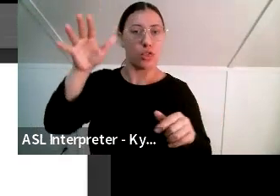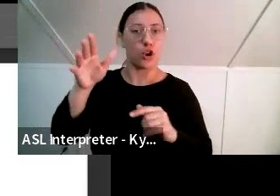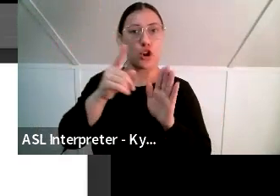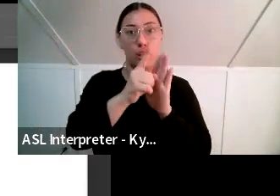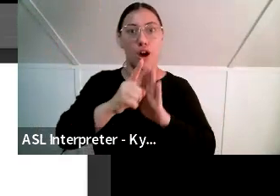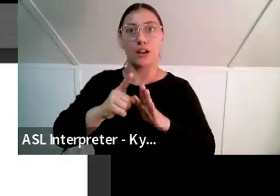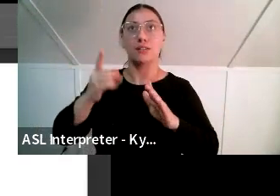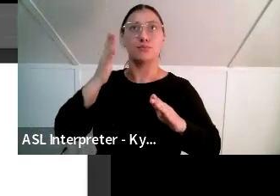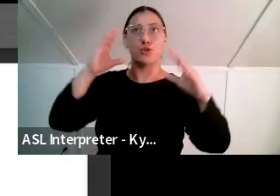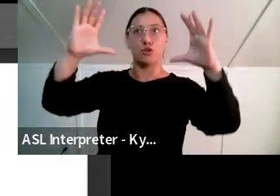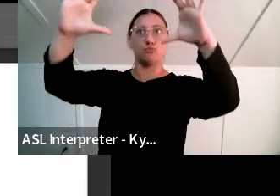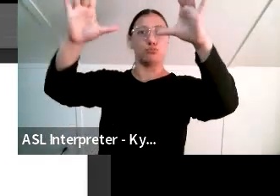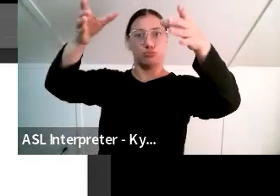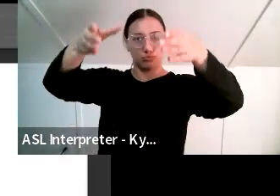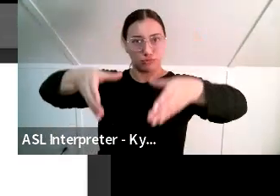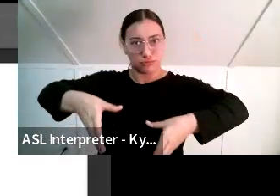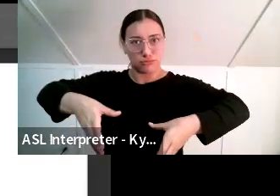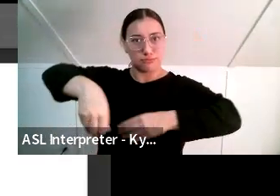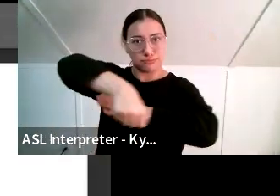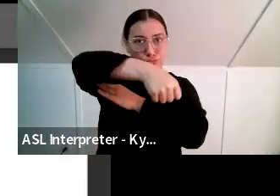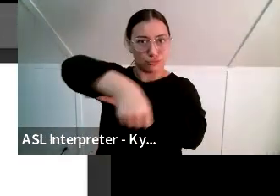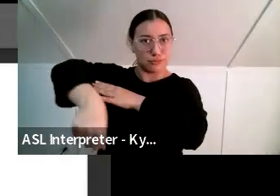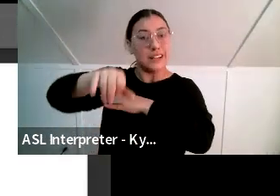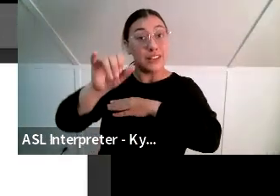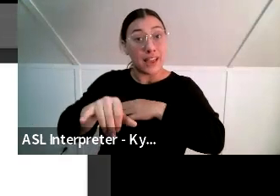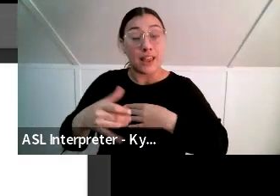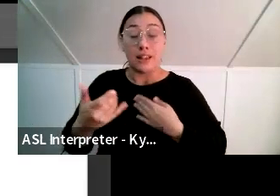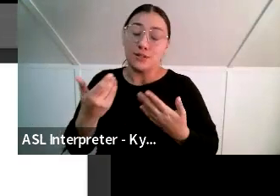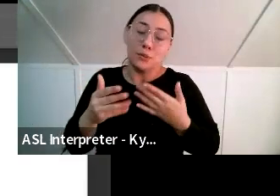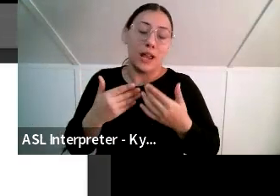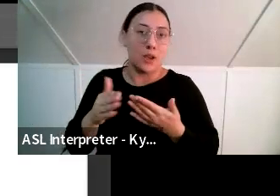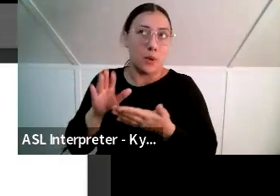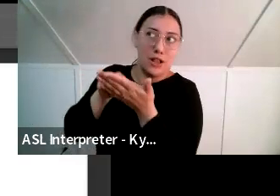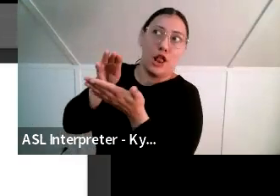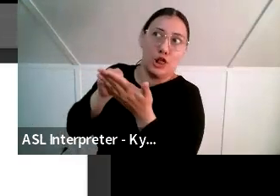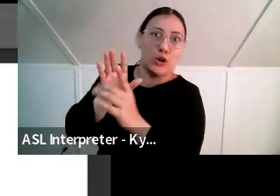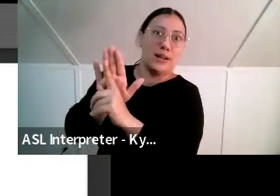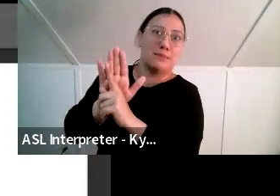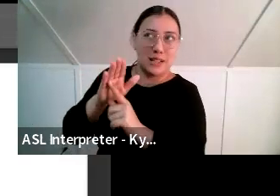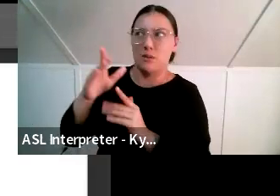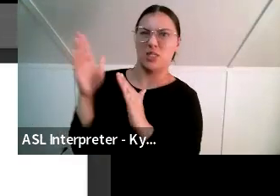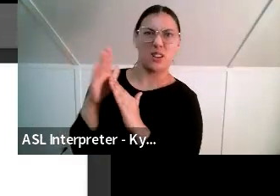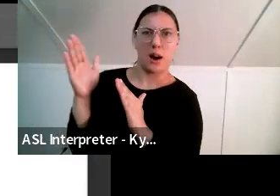Oh, yeah. Like the whole range. Yeah. I